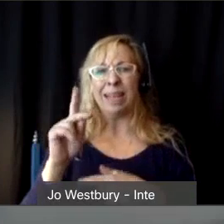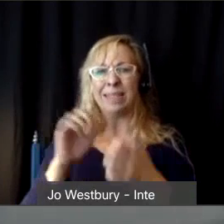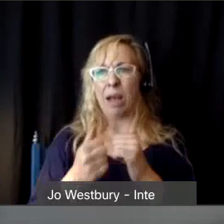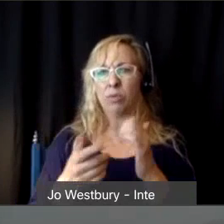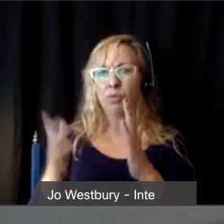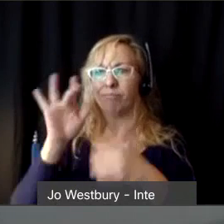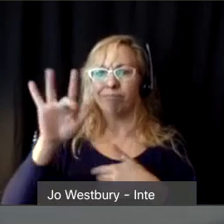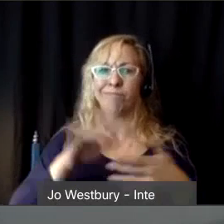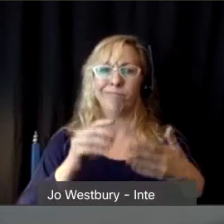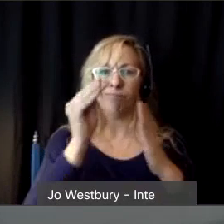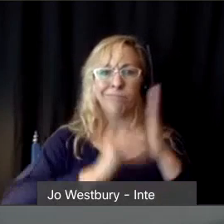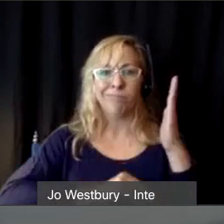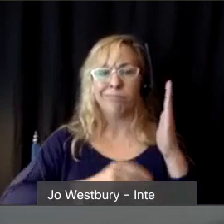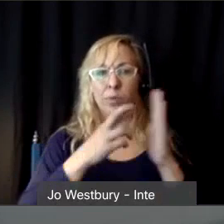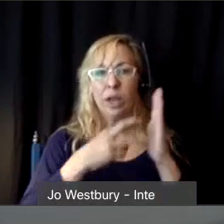for outreach